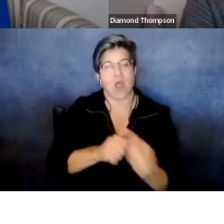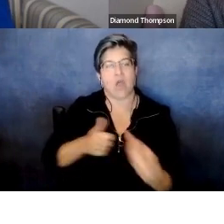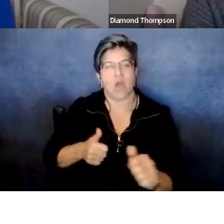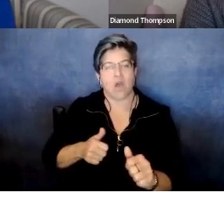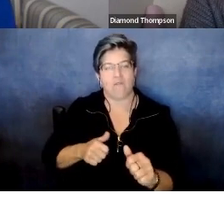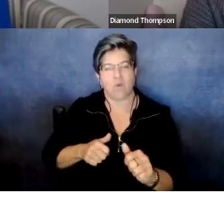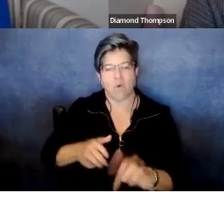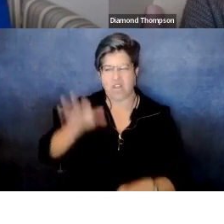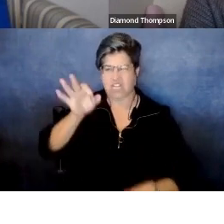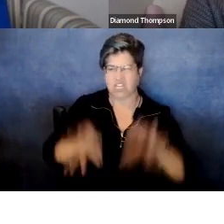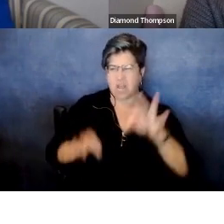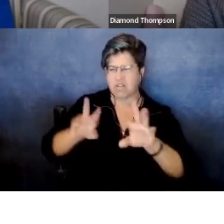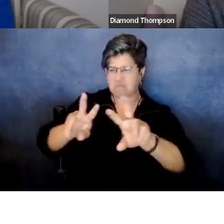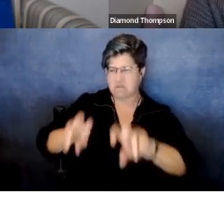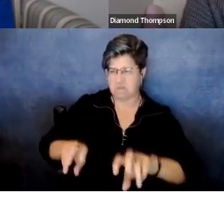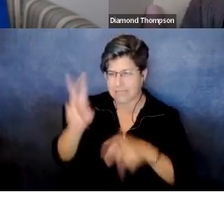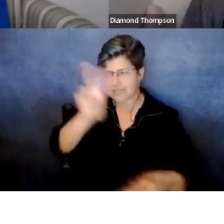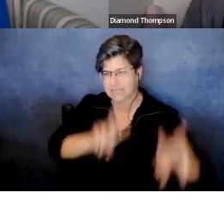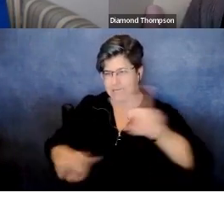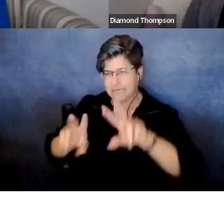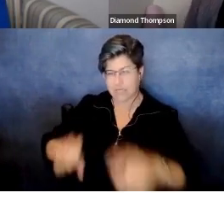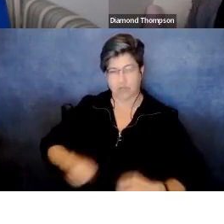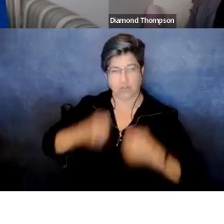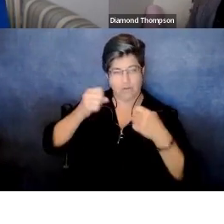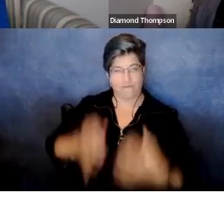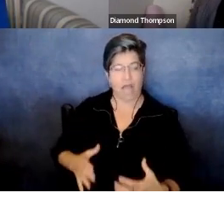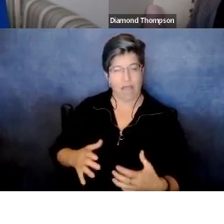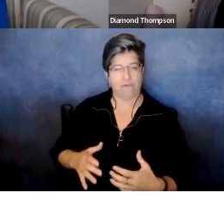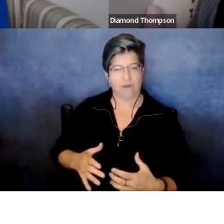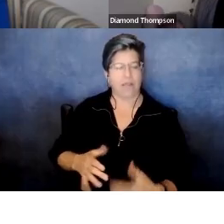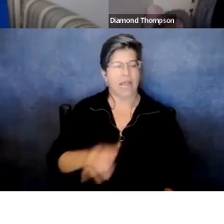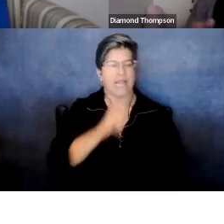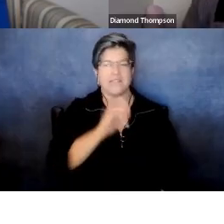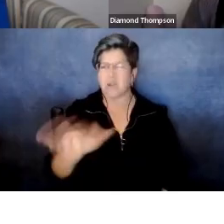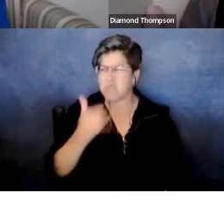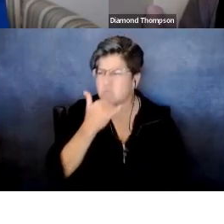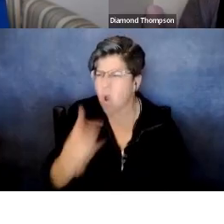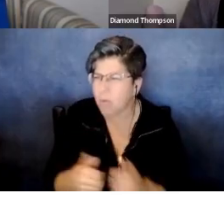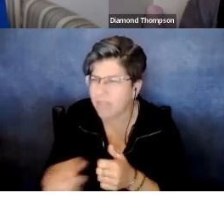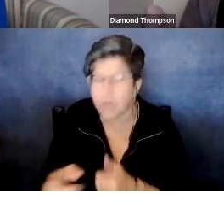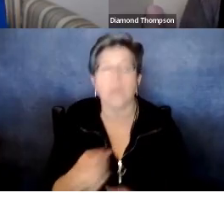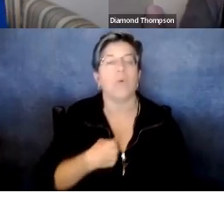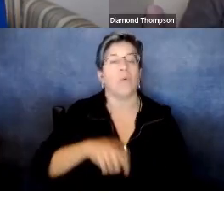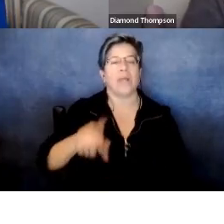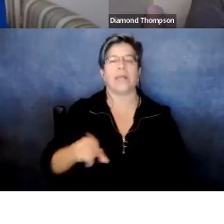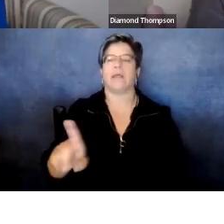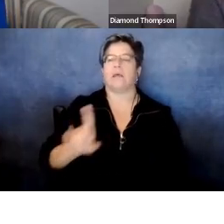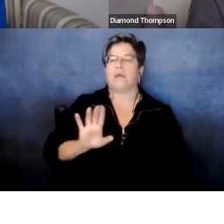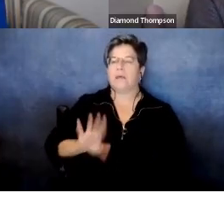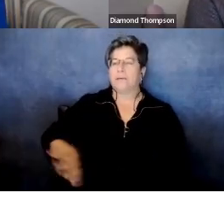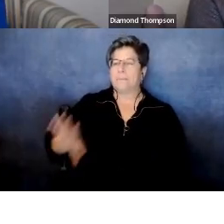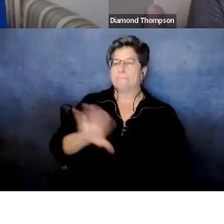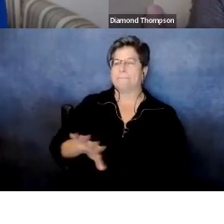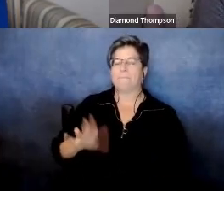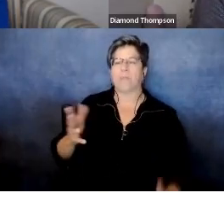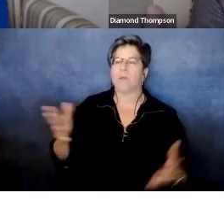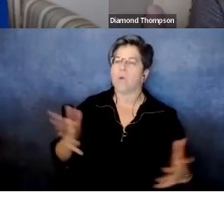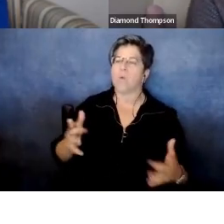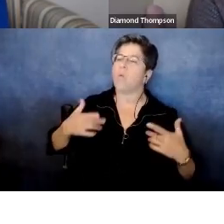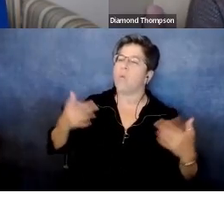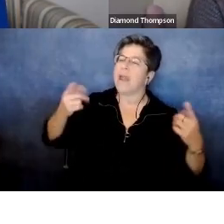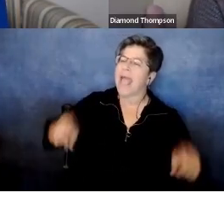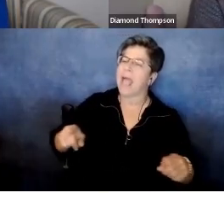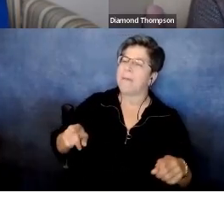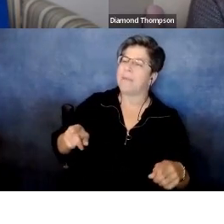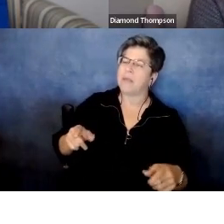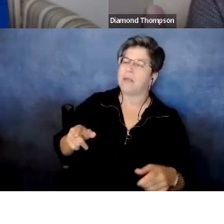or judgmental questioning. And instead of saying, what's wrong with you, we need to step back and kind of say, well, what's happened to